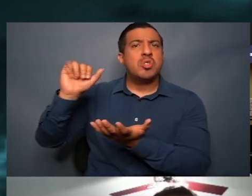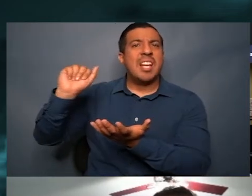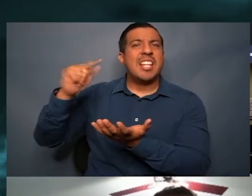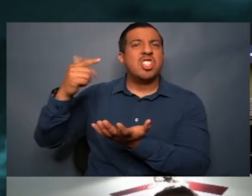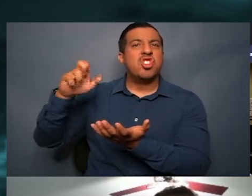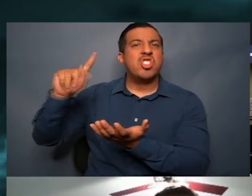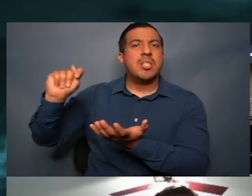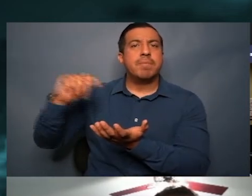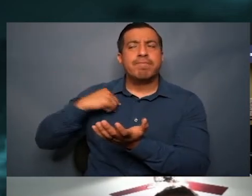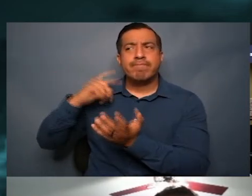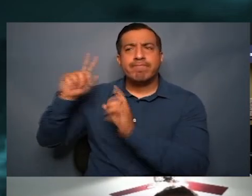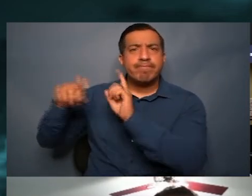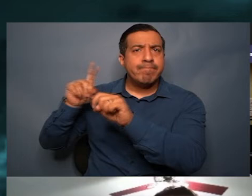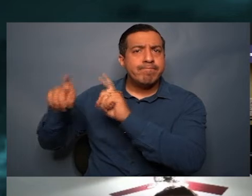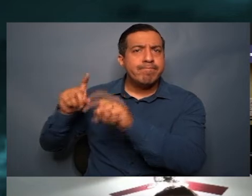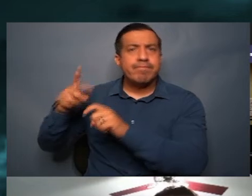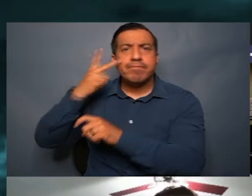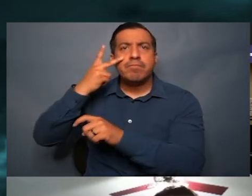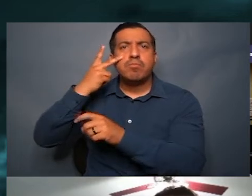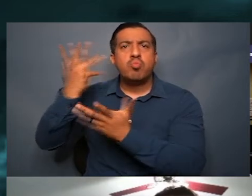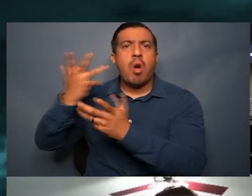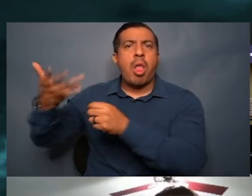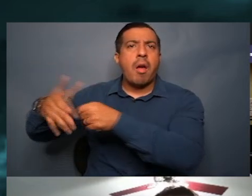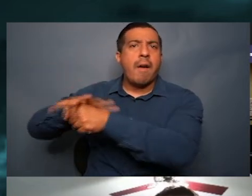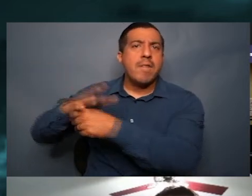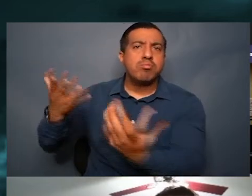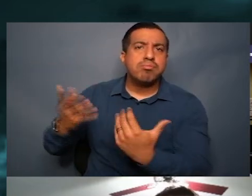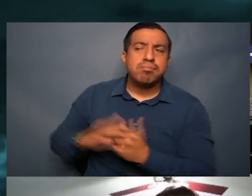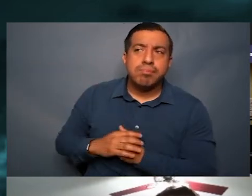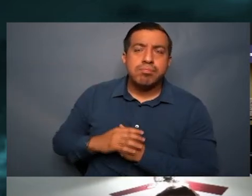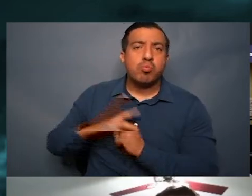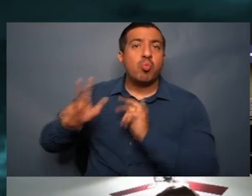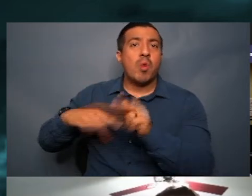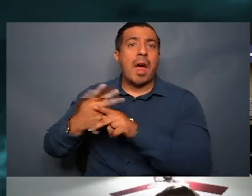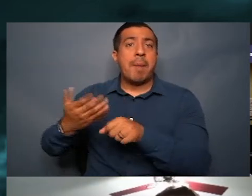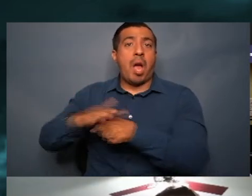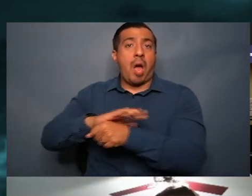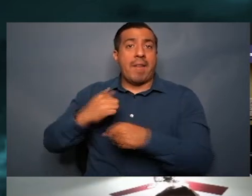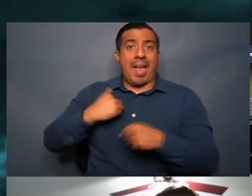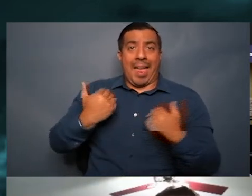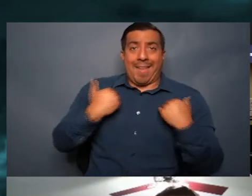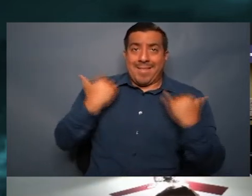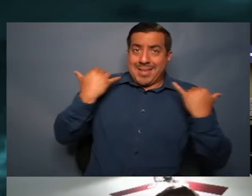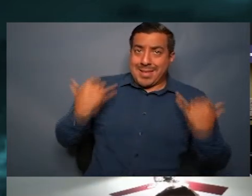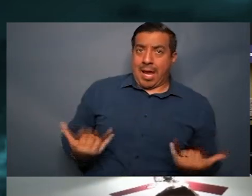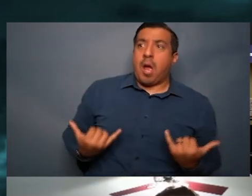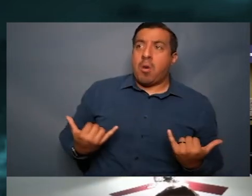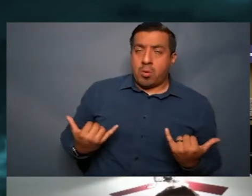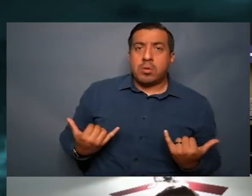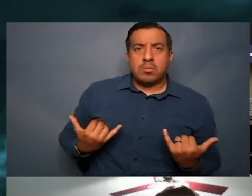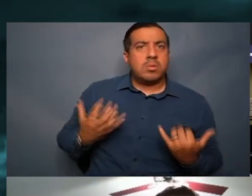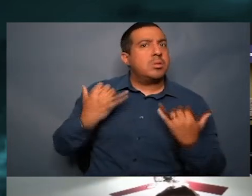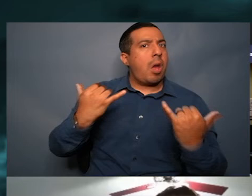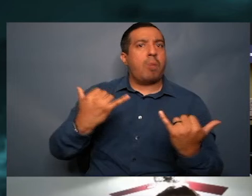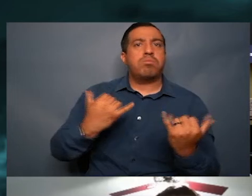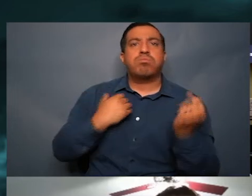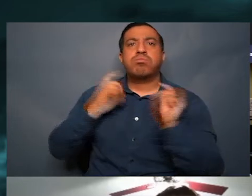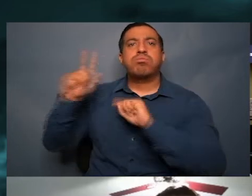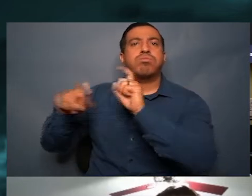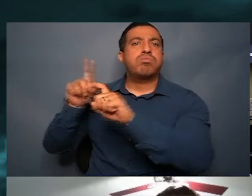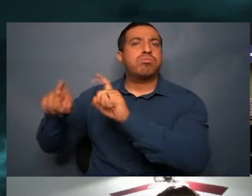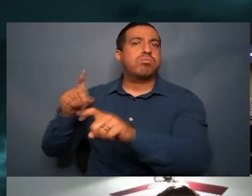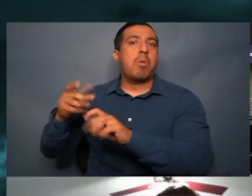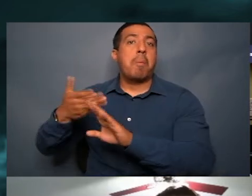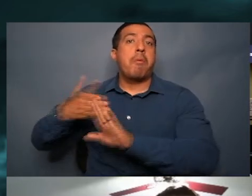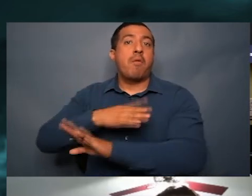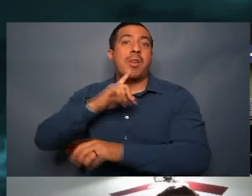agents, see what they cover and what kind of coverage you have. So now's the time to do that, before we have anything in the